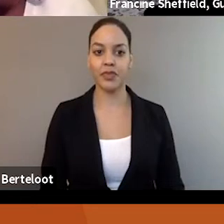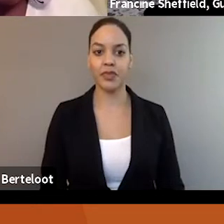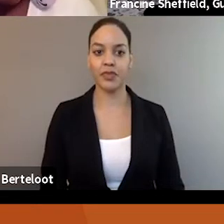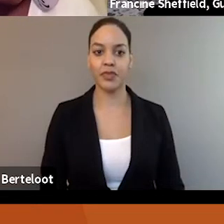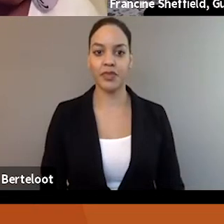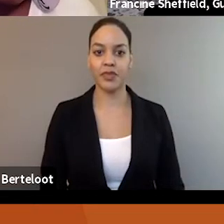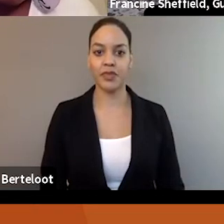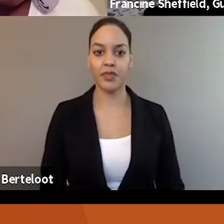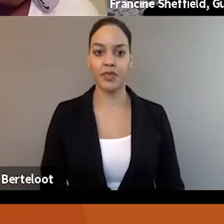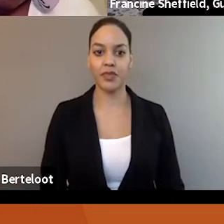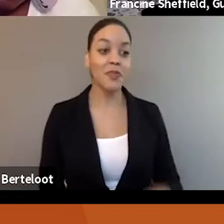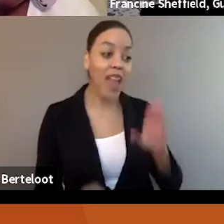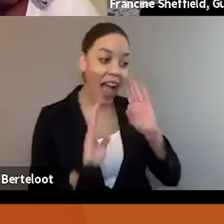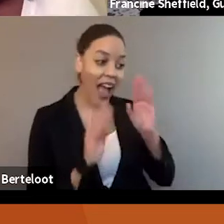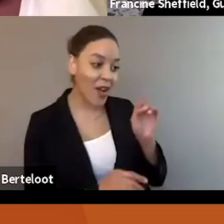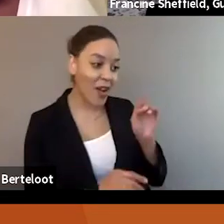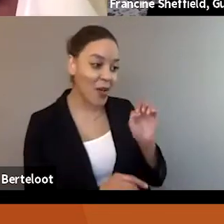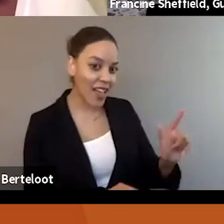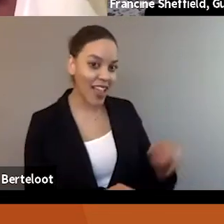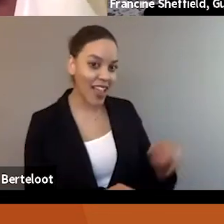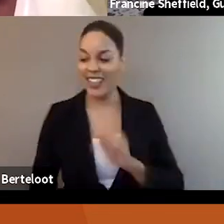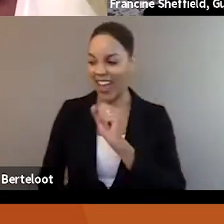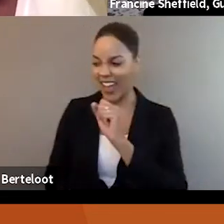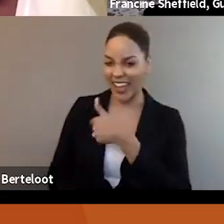Hi, Equil. Yes.